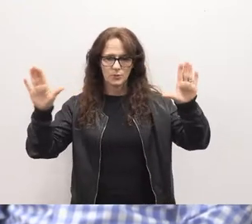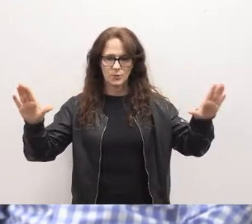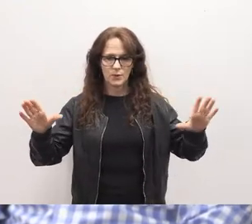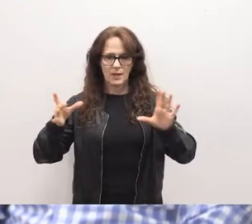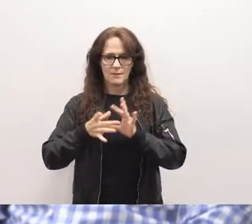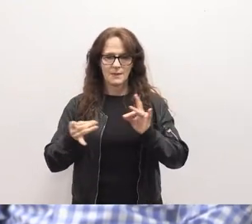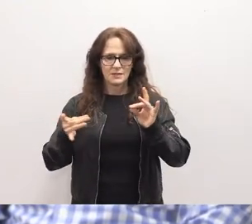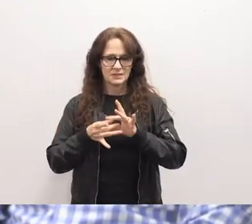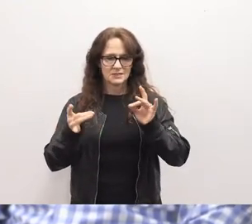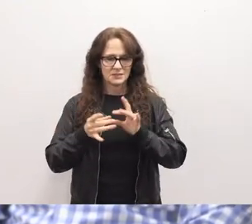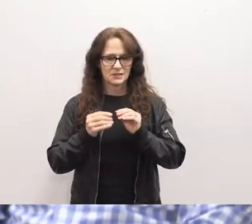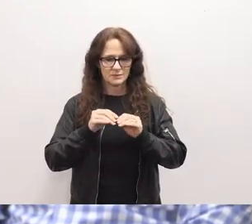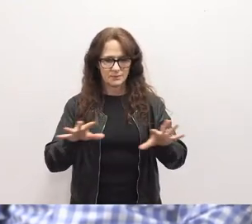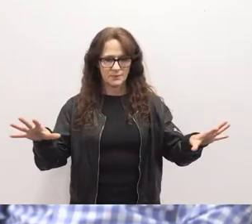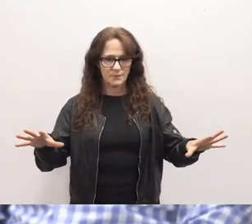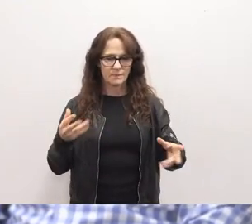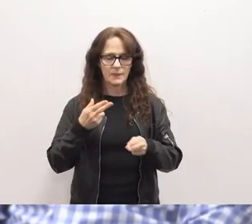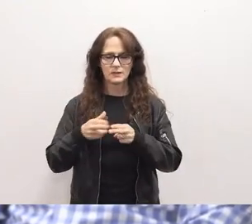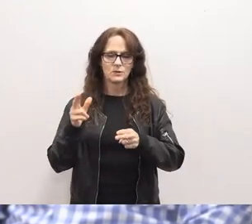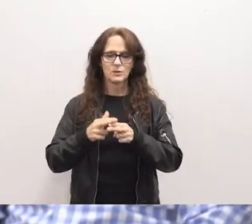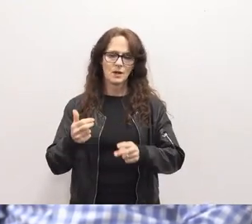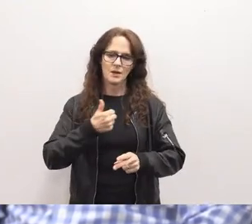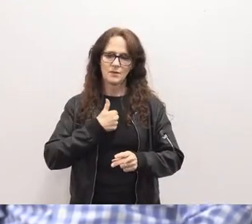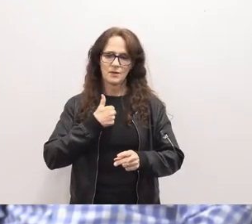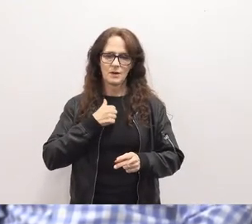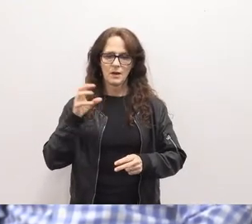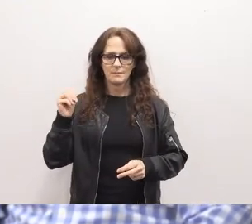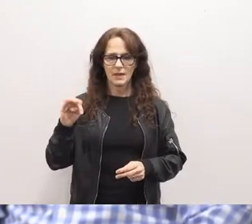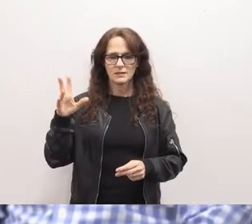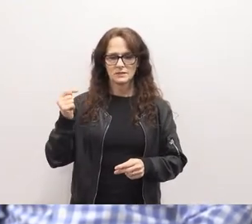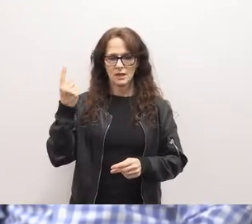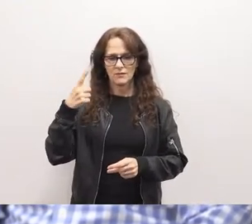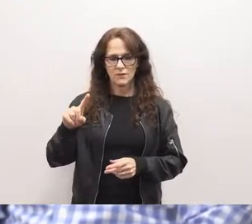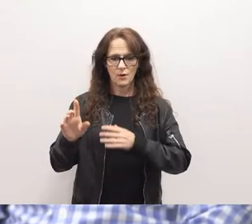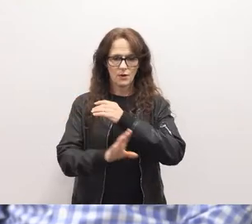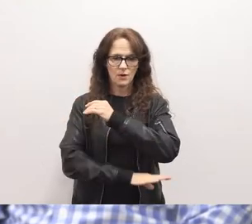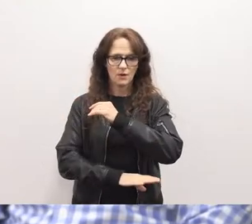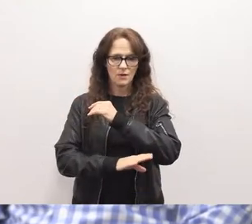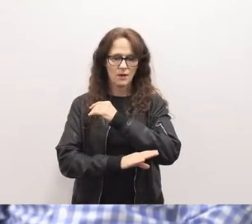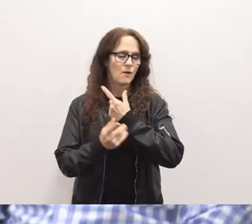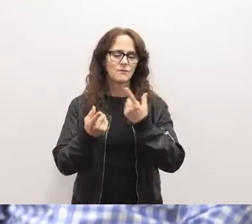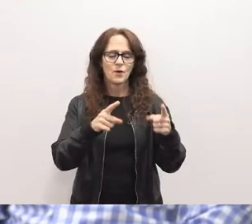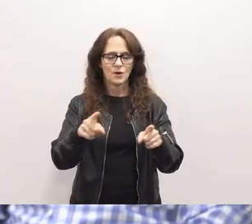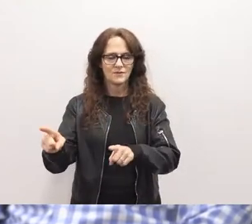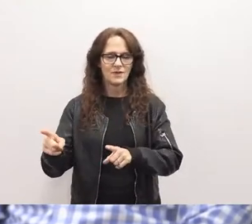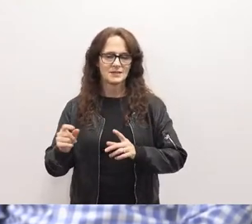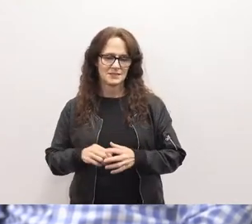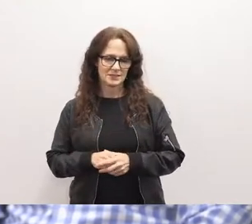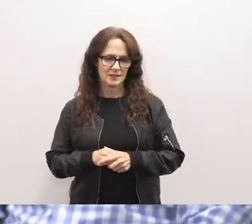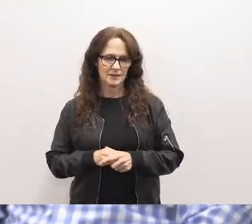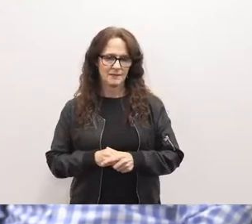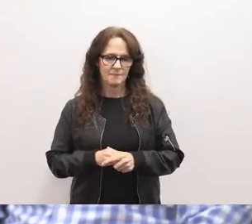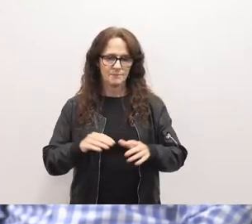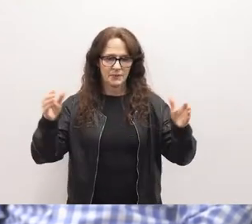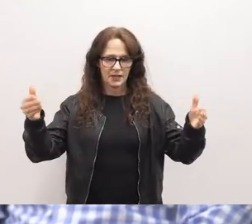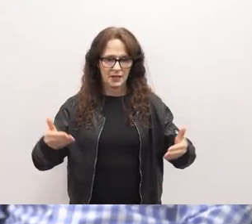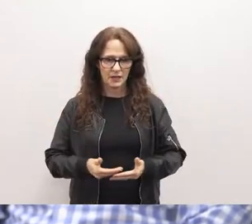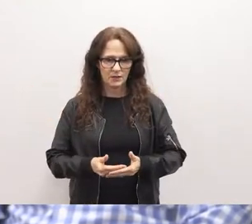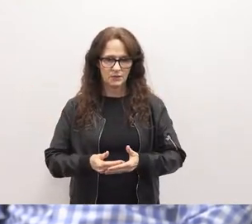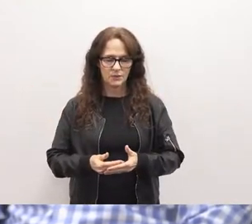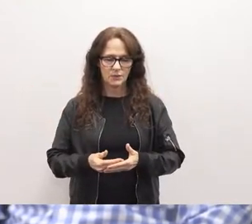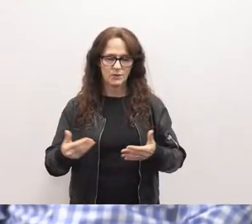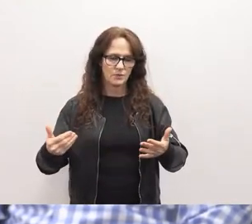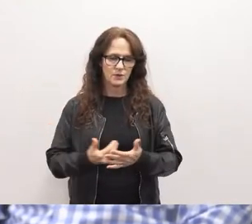messages. We will soon have our own very own mascot for following CAMS events. We have introduced the incoming class